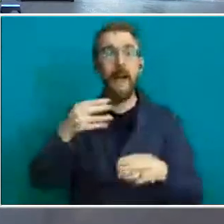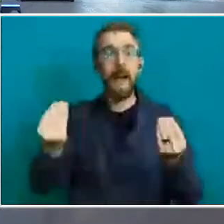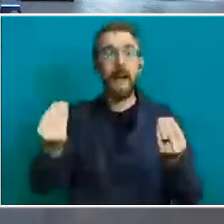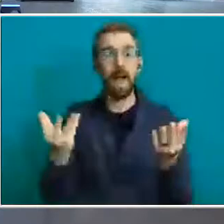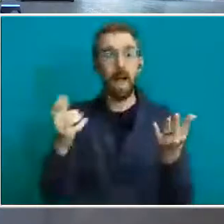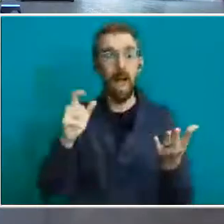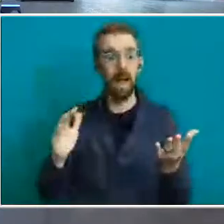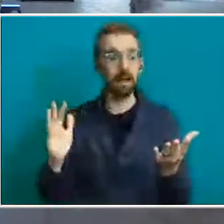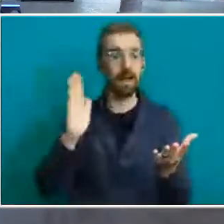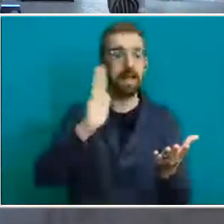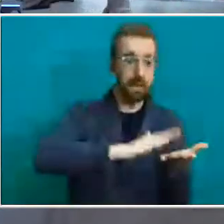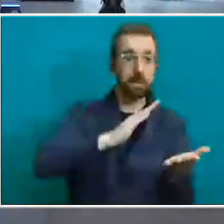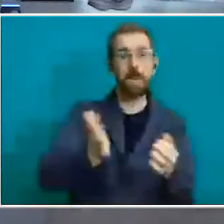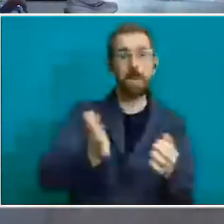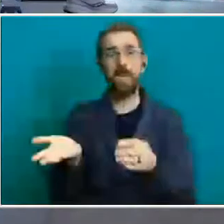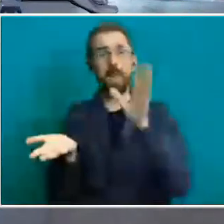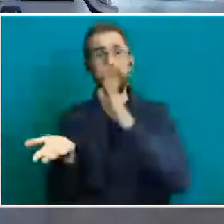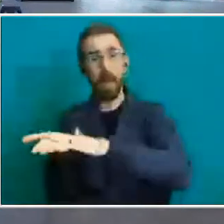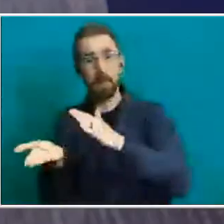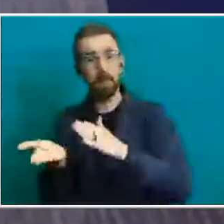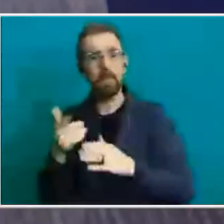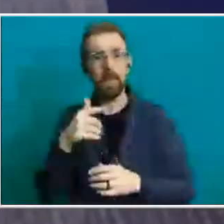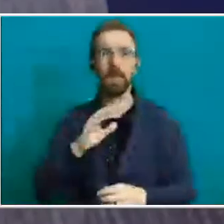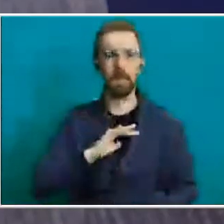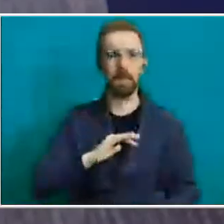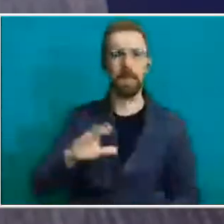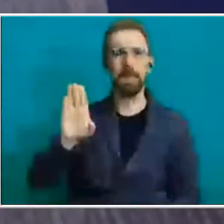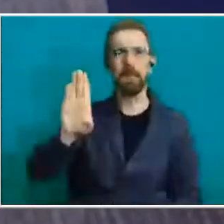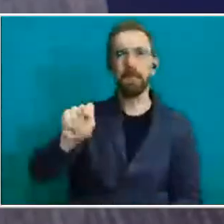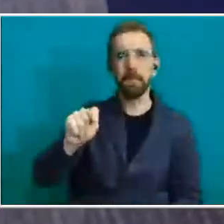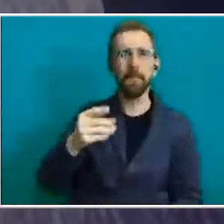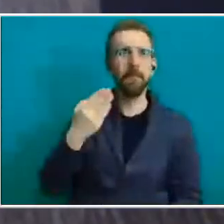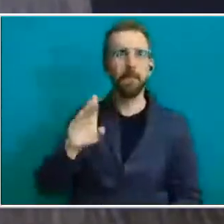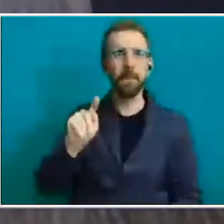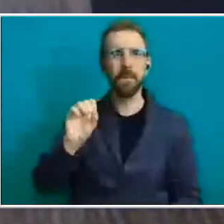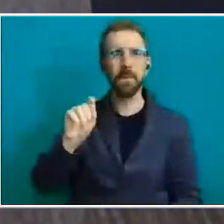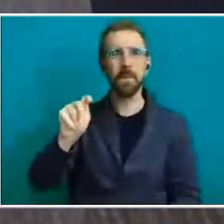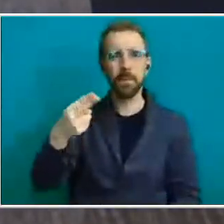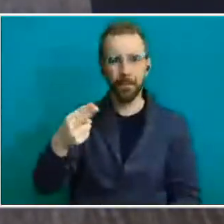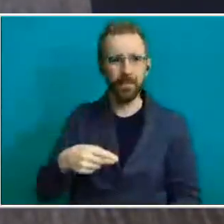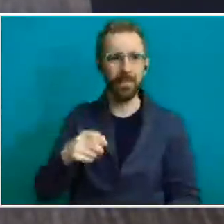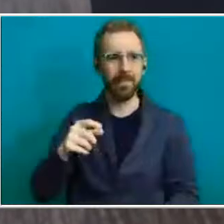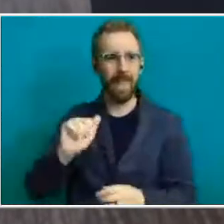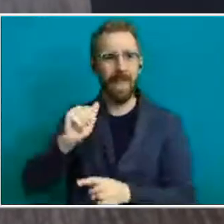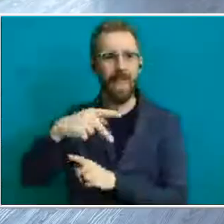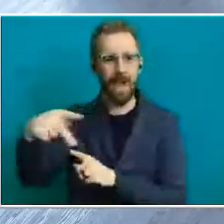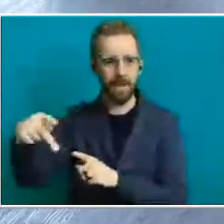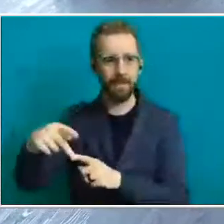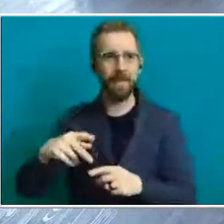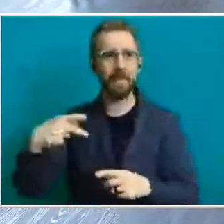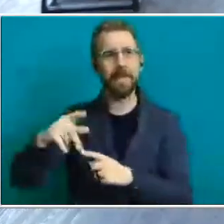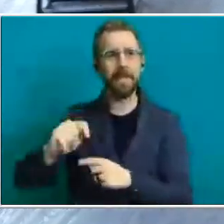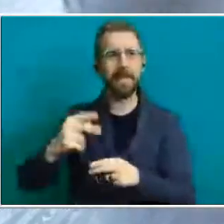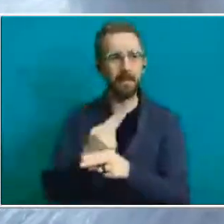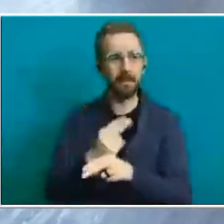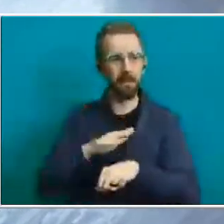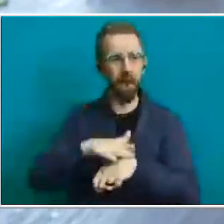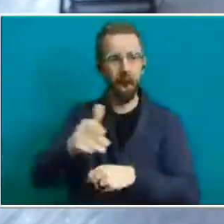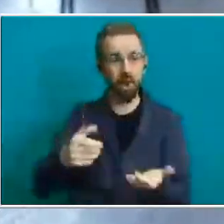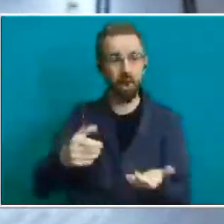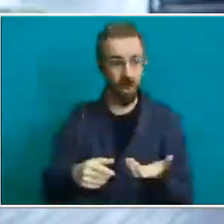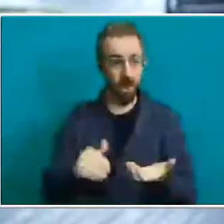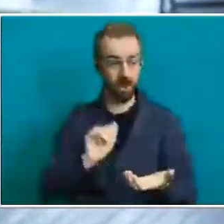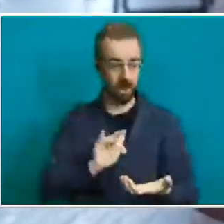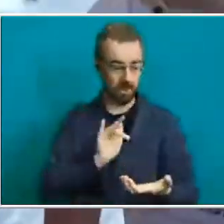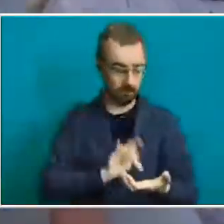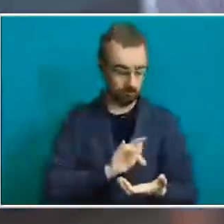really neat. It's a Bluetooth type of application that the physical therapist has on her phone to see how she's